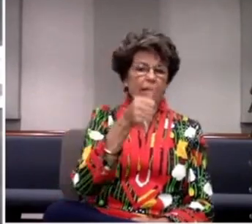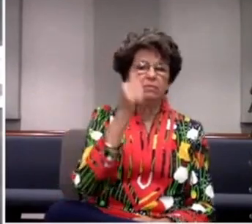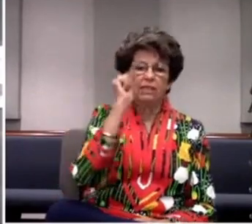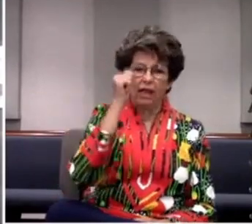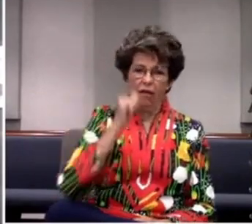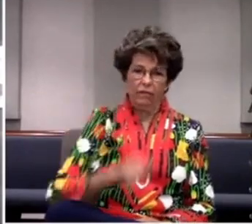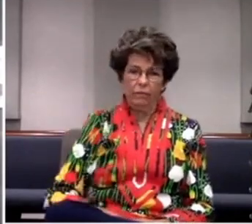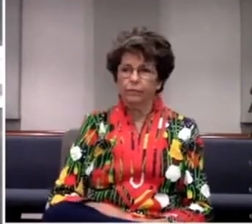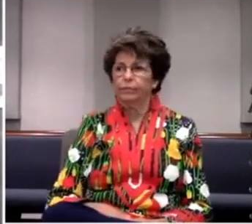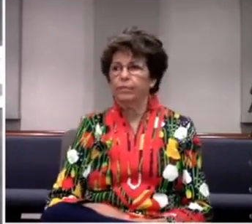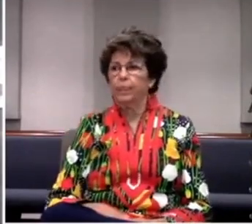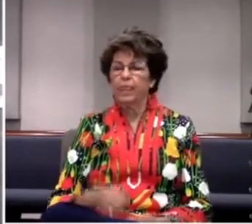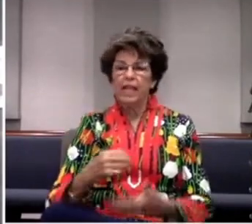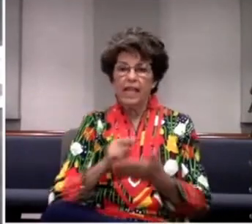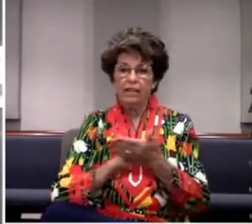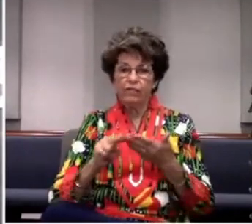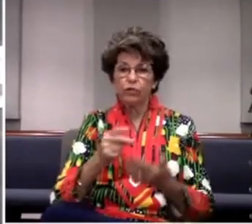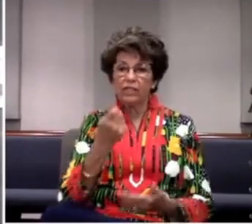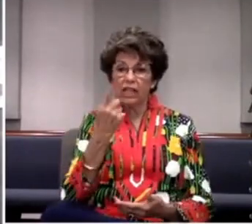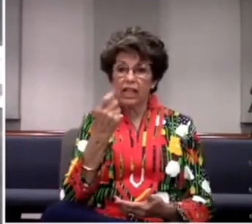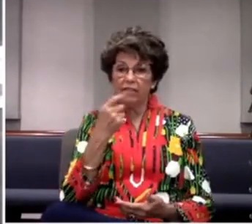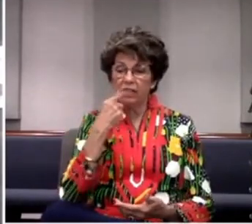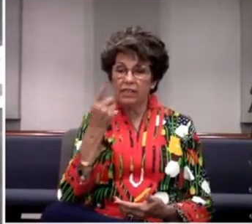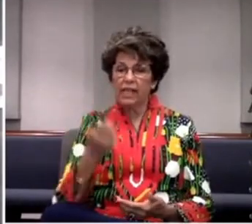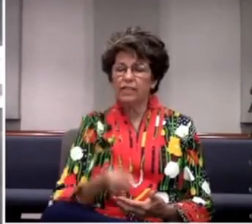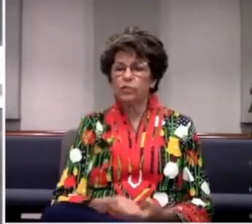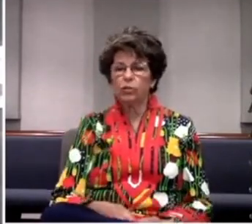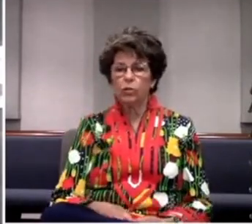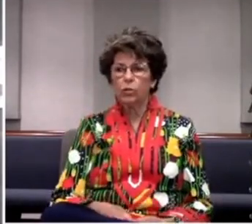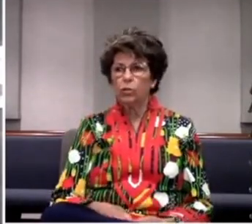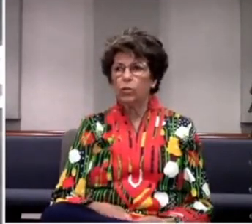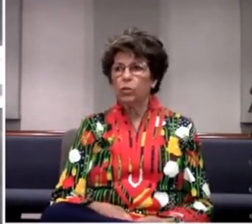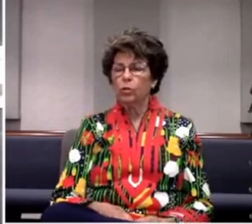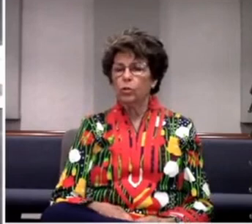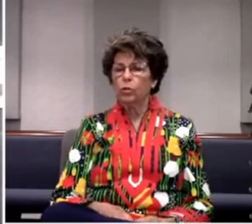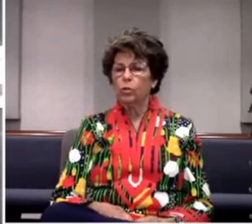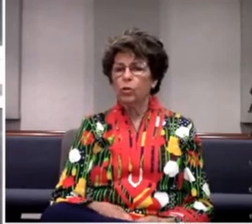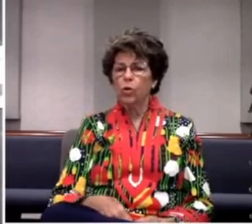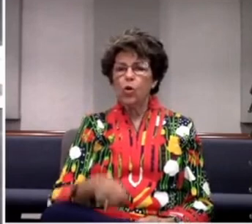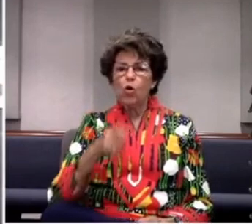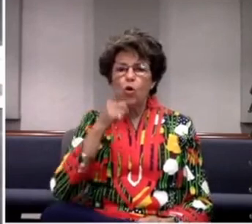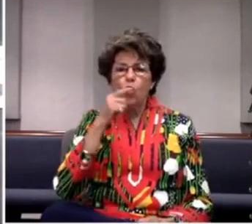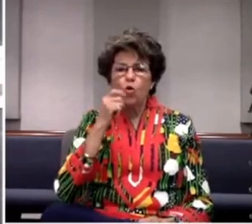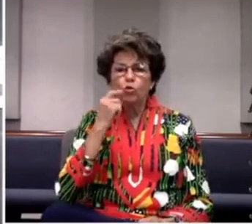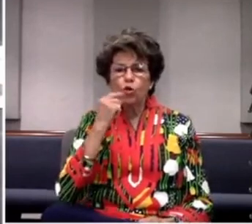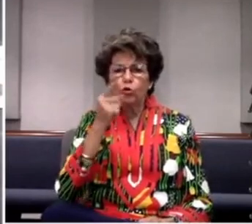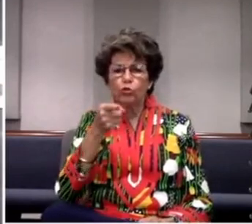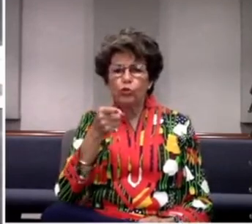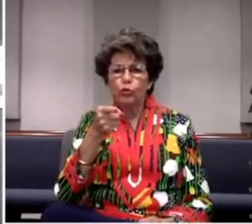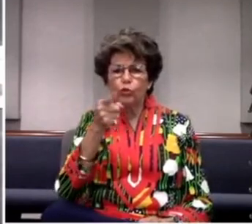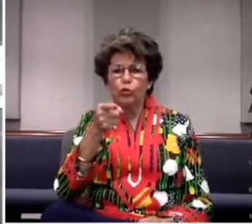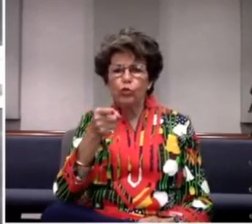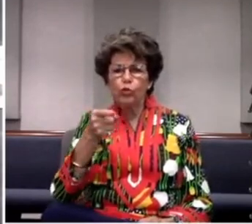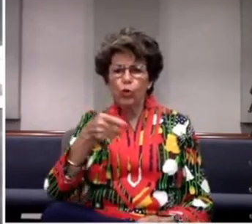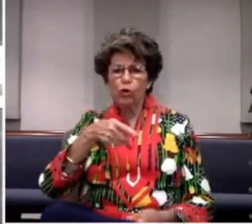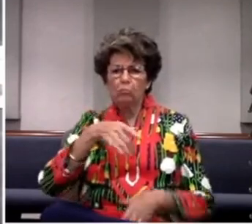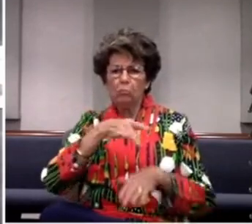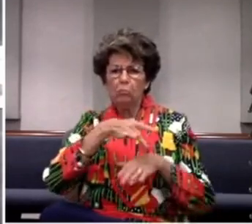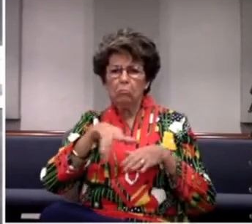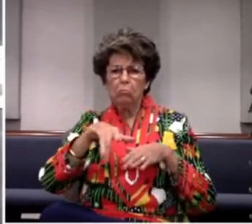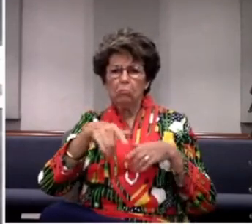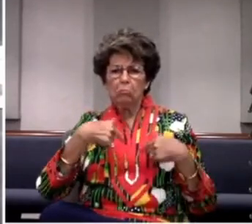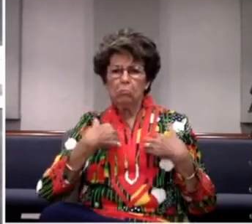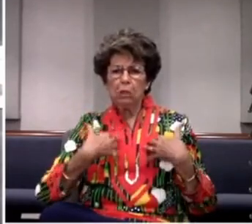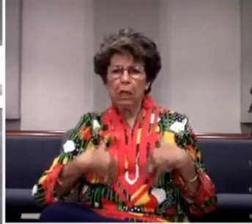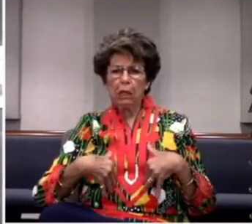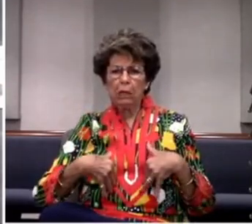So in verse number 11, it says, and he said, who told thee that thou wast naked? Hast thou eaten of the tree whereof I commanded thee that thou shouldest not